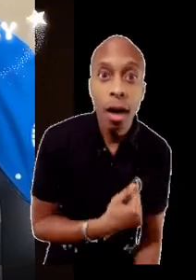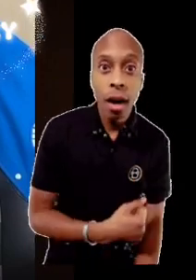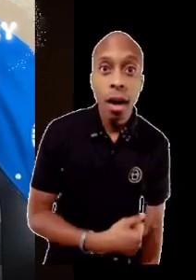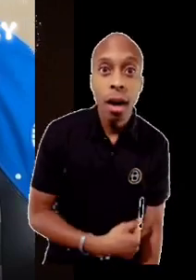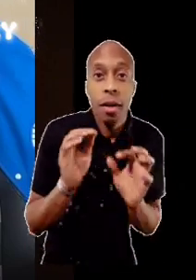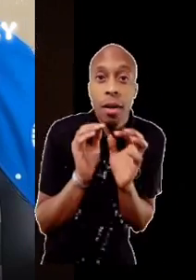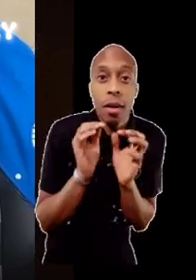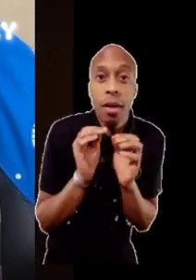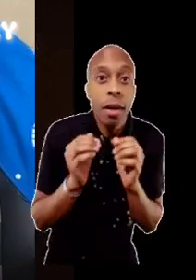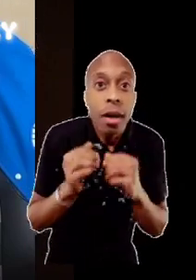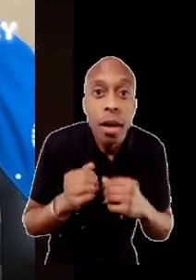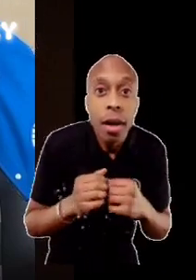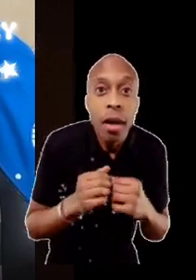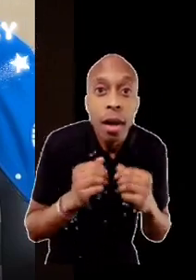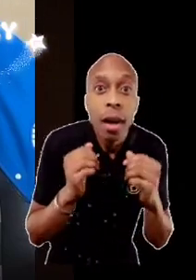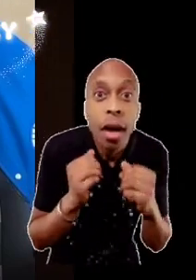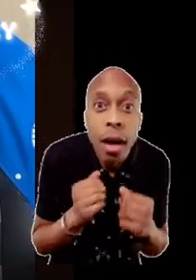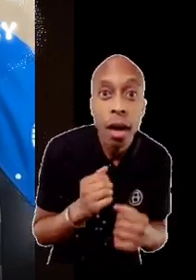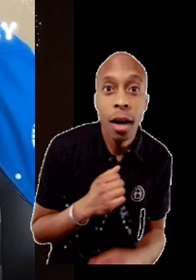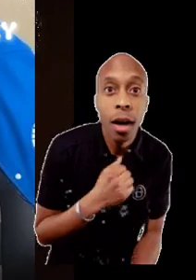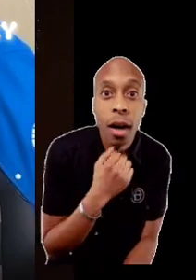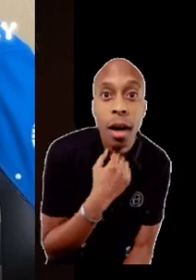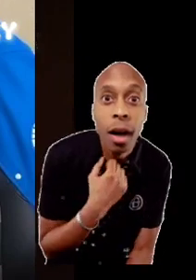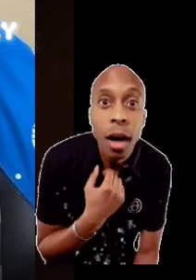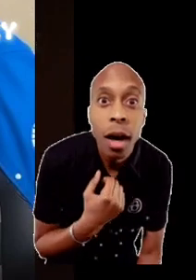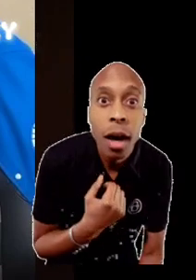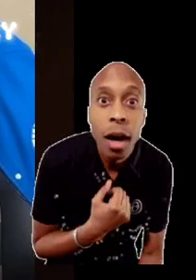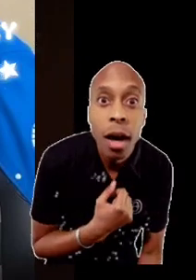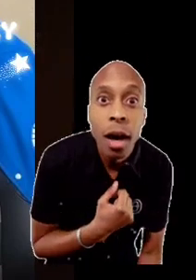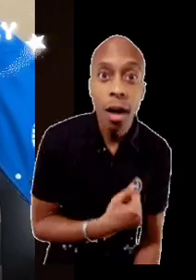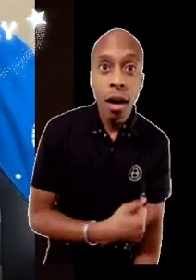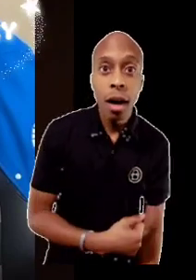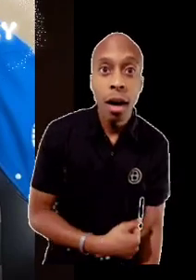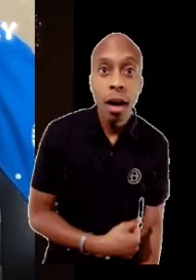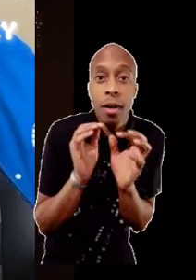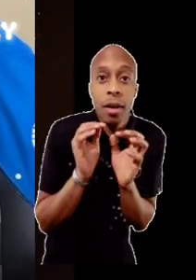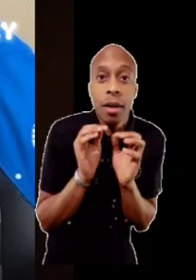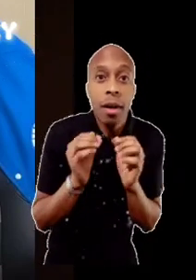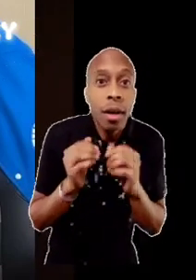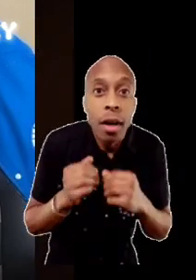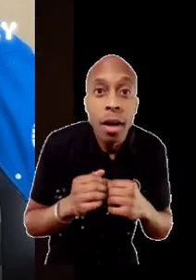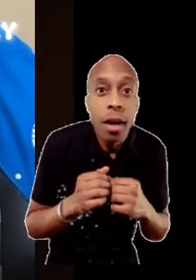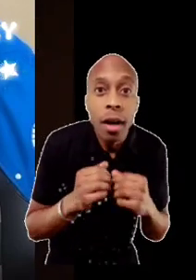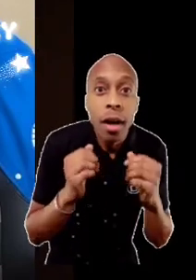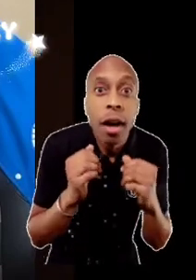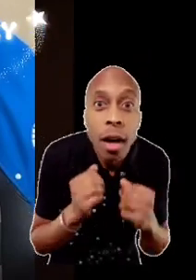know what people want out here on social media. There will be peace